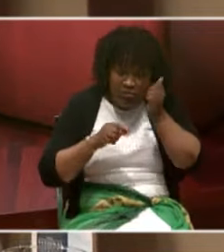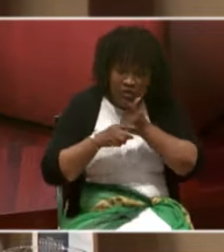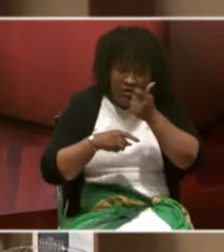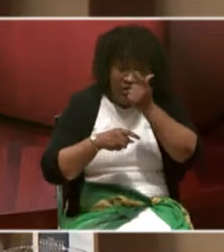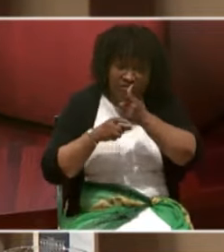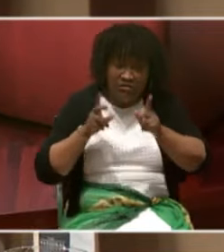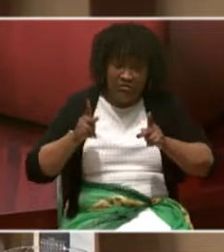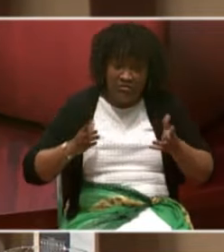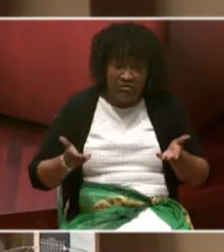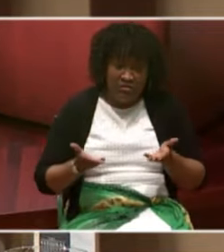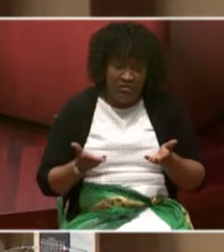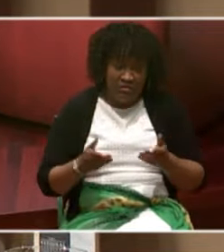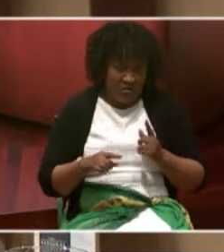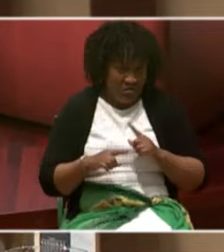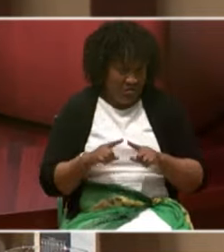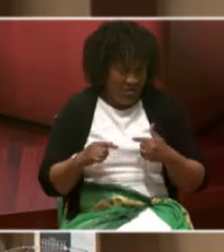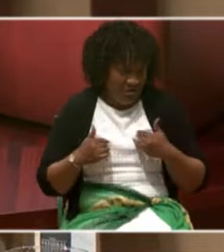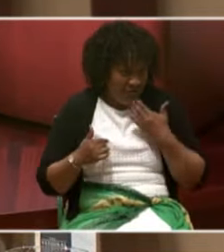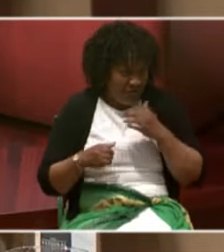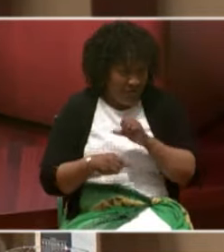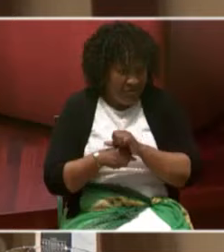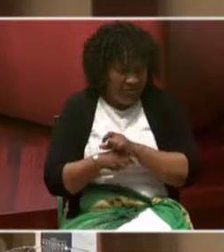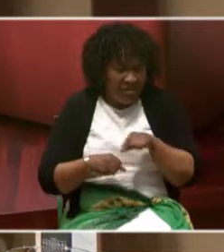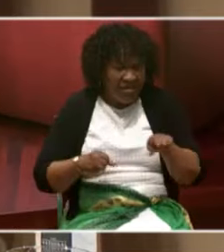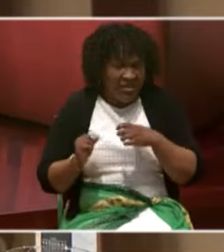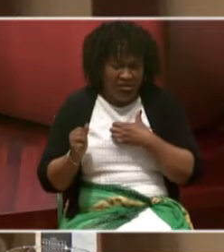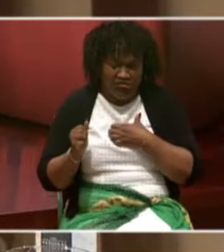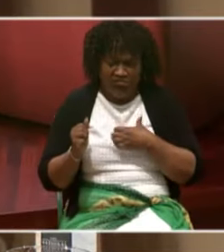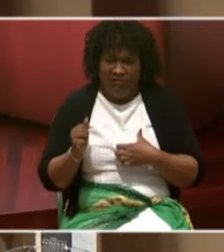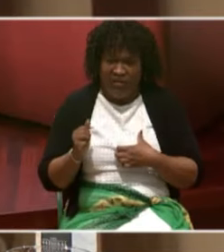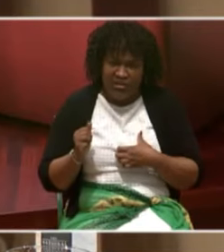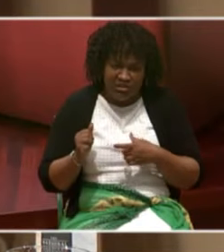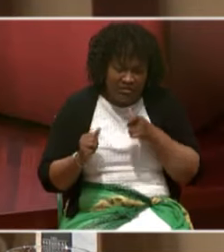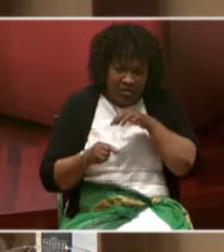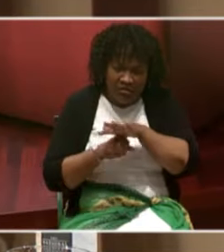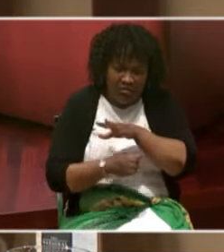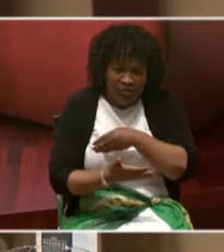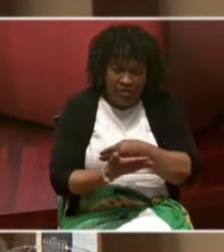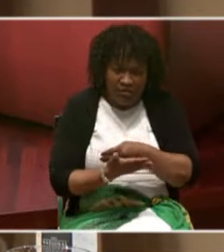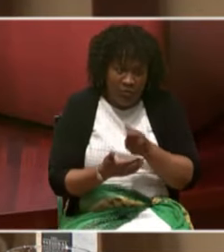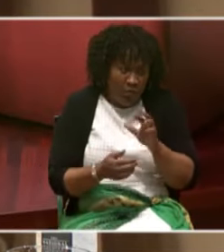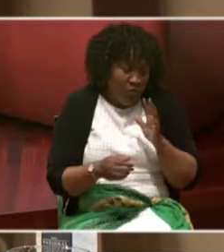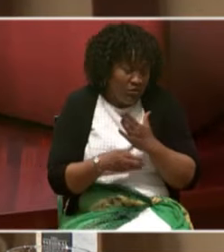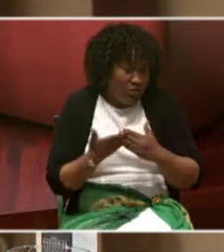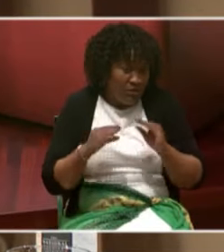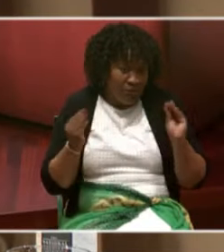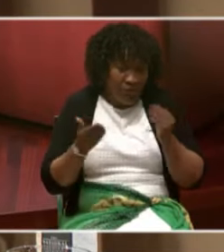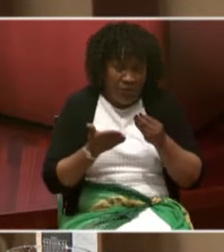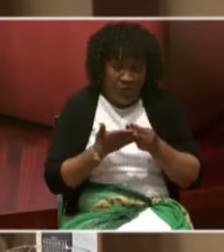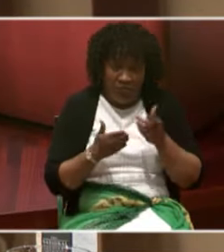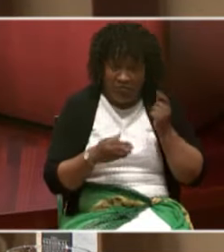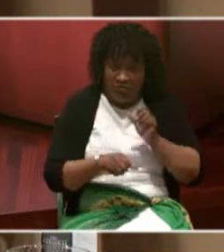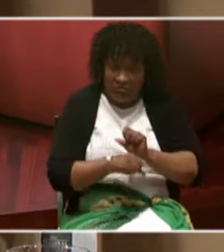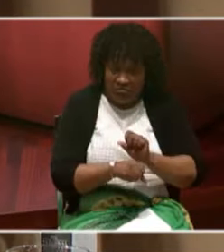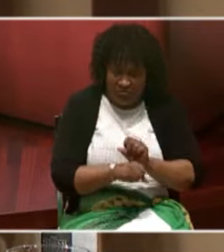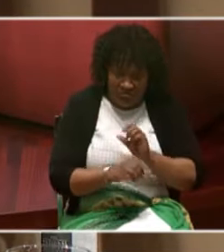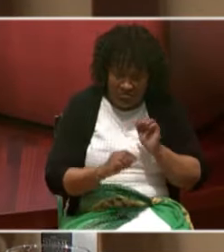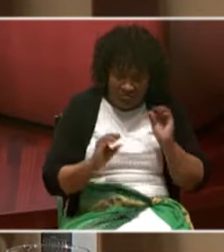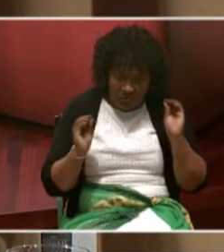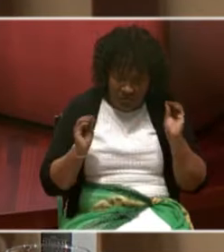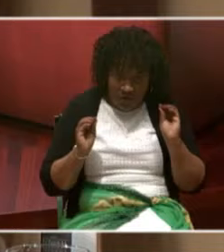it. And I suggested that we'll march through certain cities, certain towns, certain villages, certain